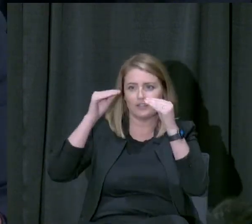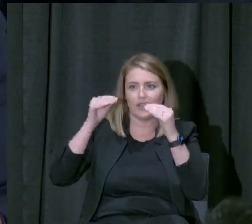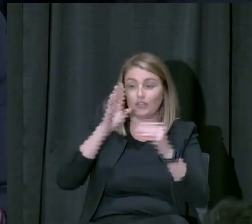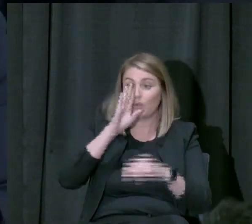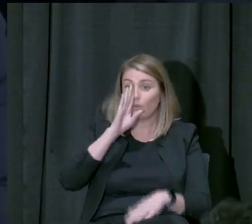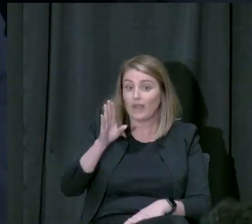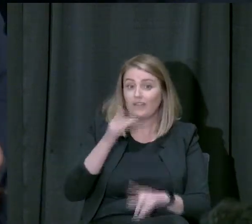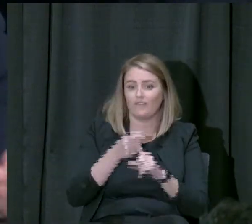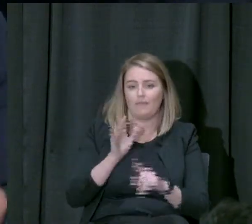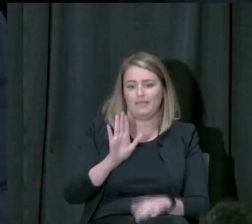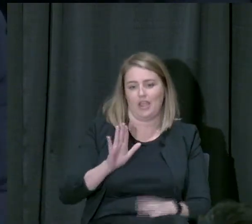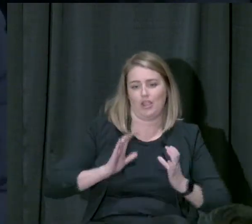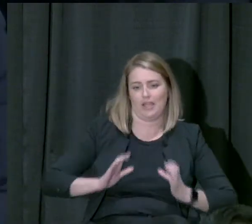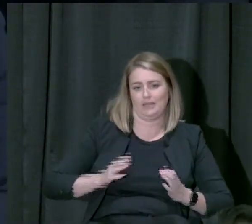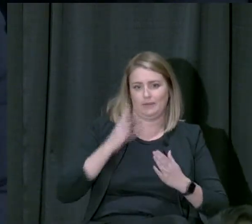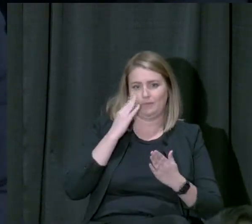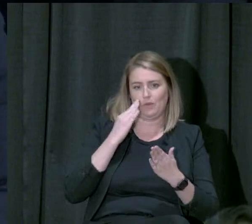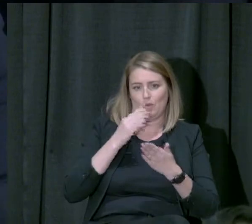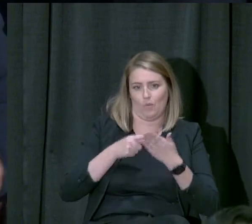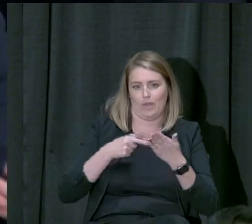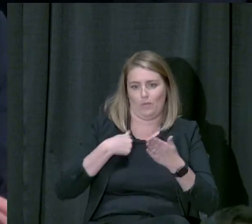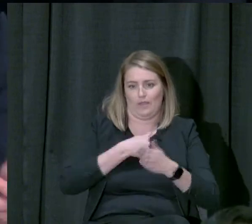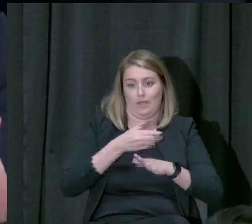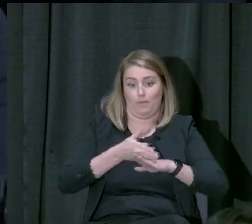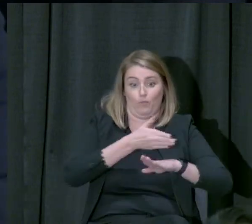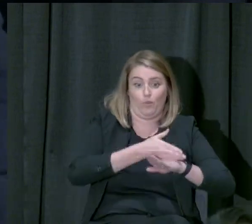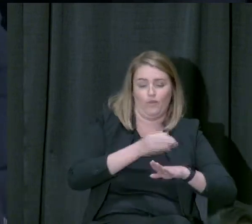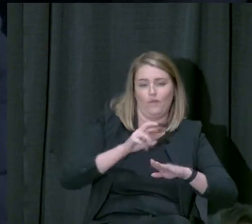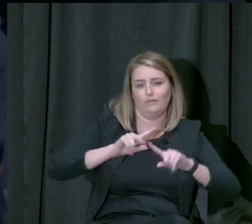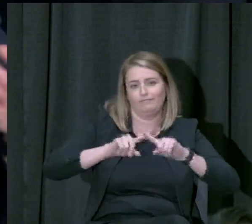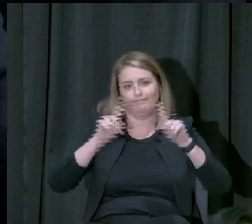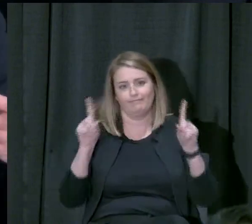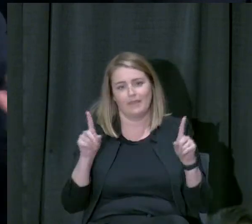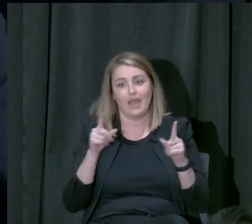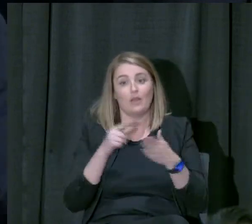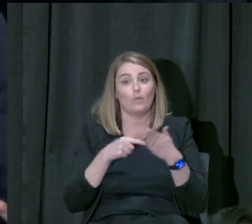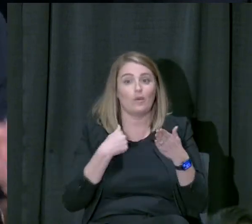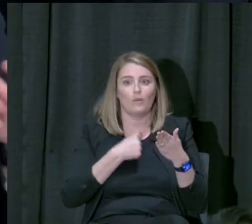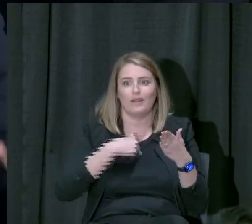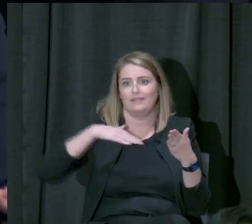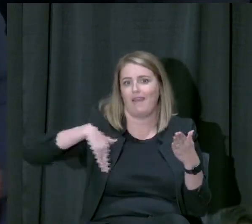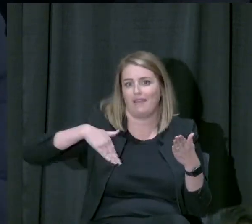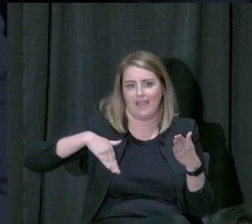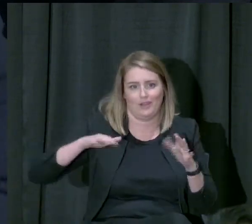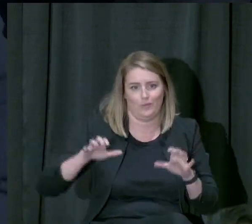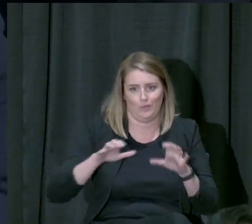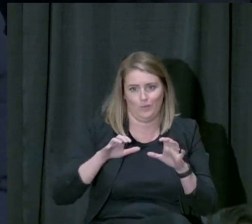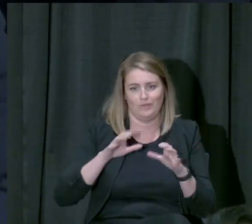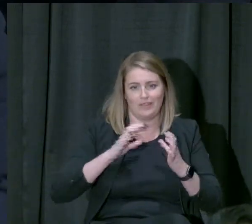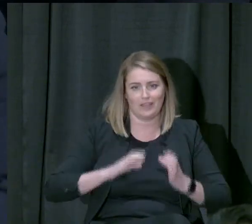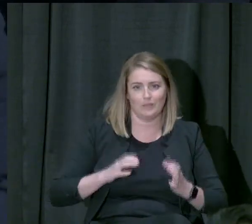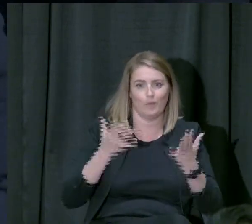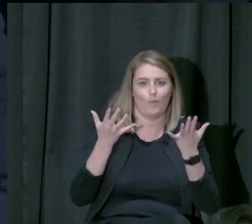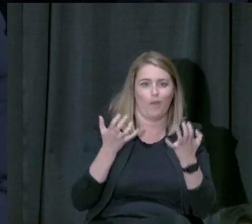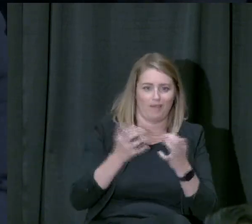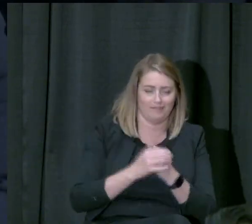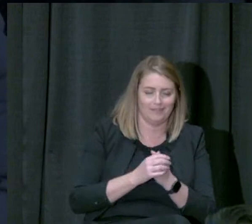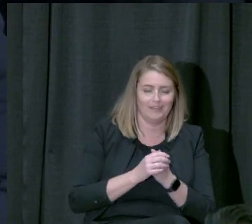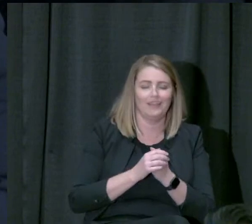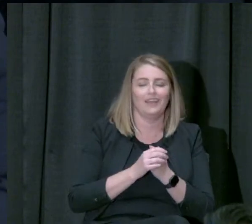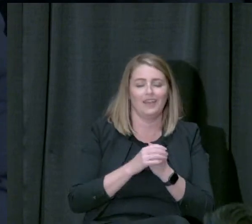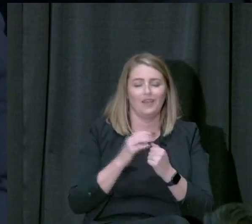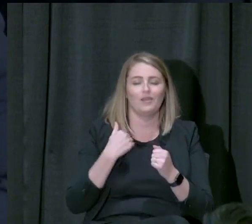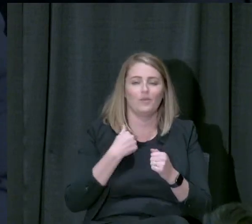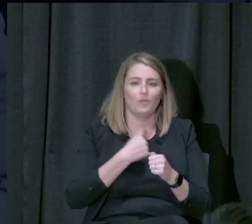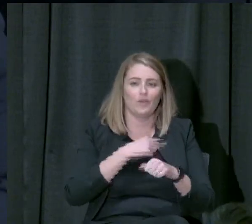customer experience what we can do better, what we could do differently, and what we're not doing yet that the customer wants. We've used